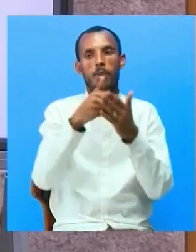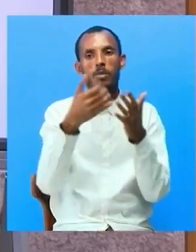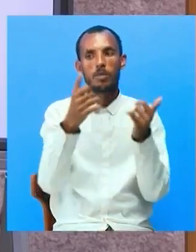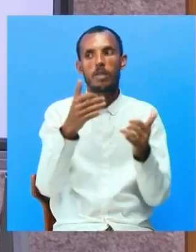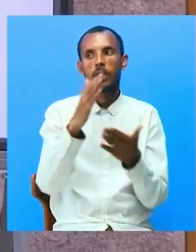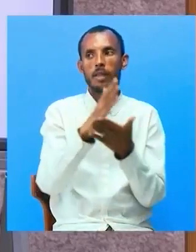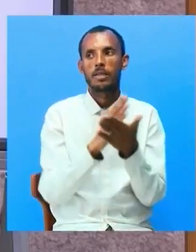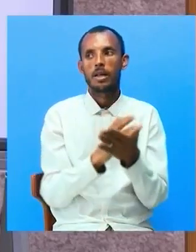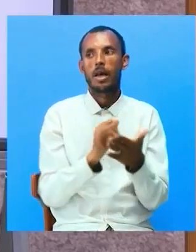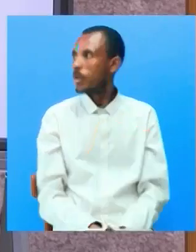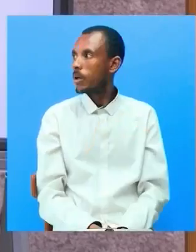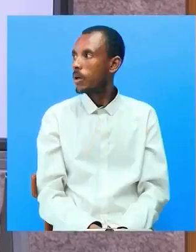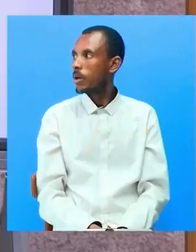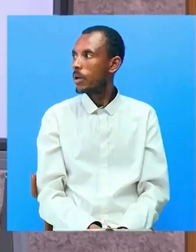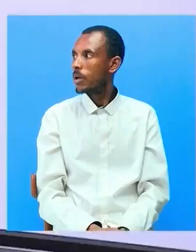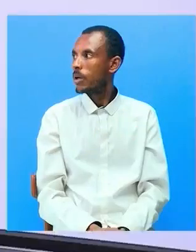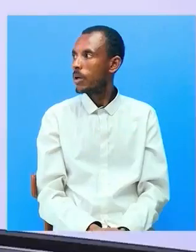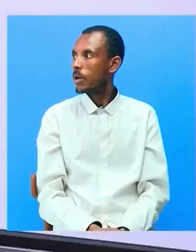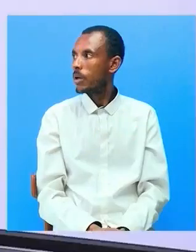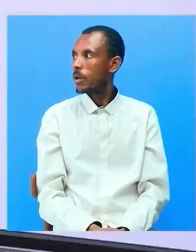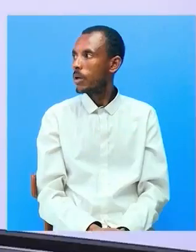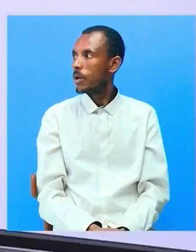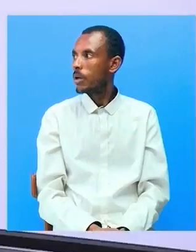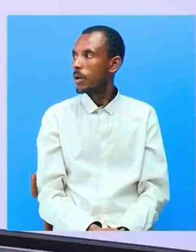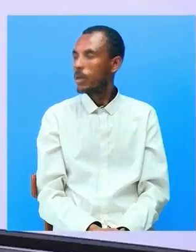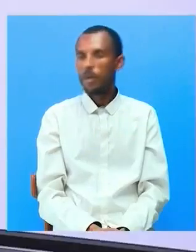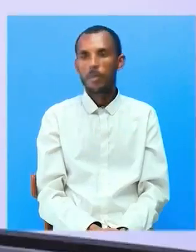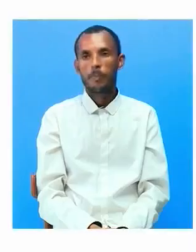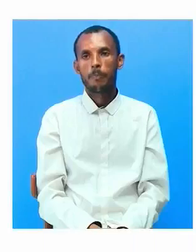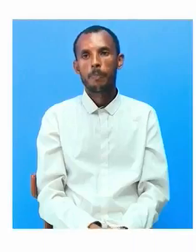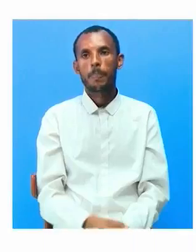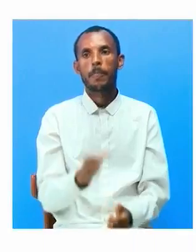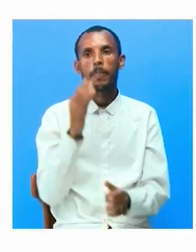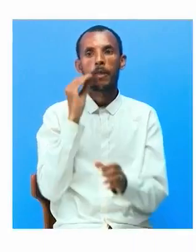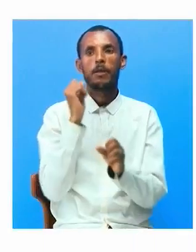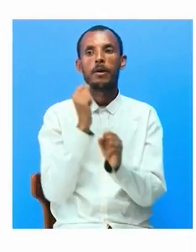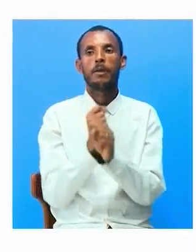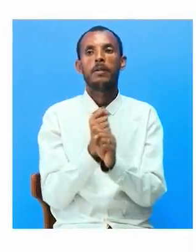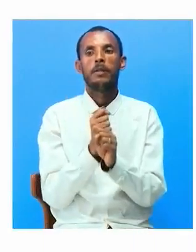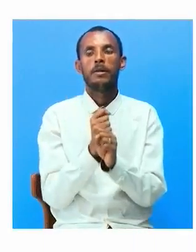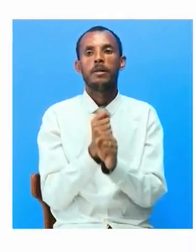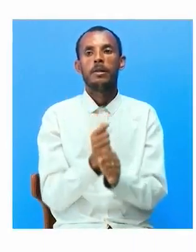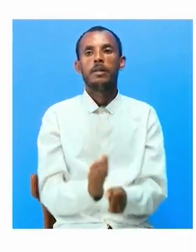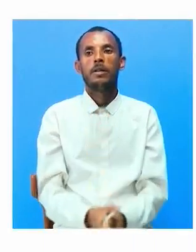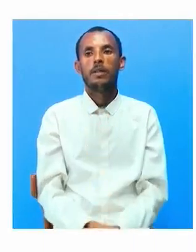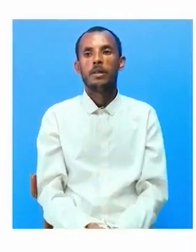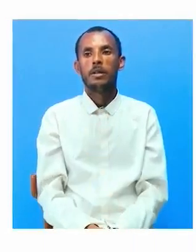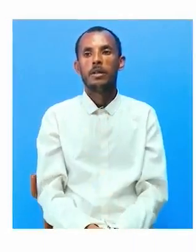today's lesson. So I'll give you question. Okay, so exercise